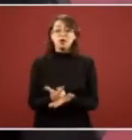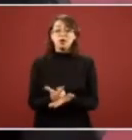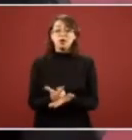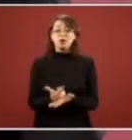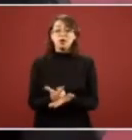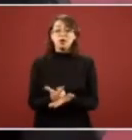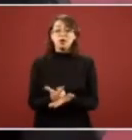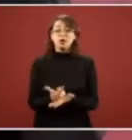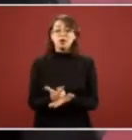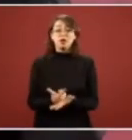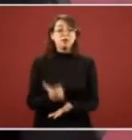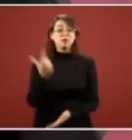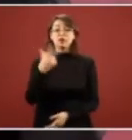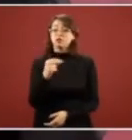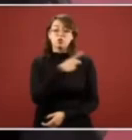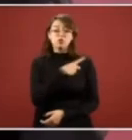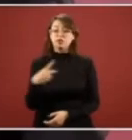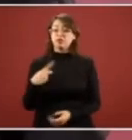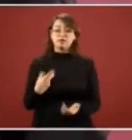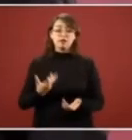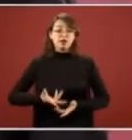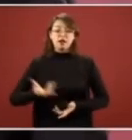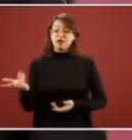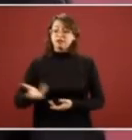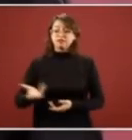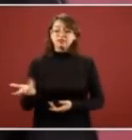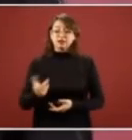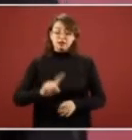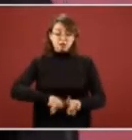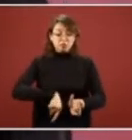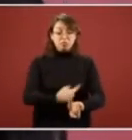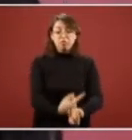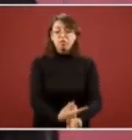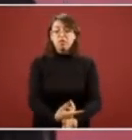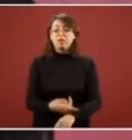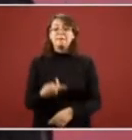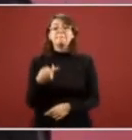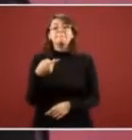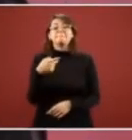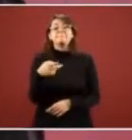not commit these acts. Pero, however,